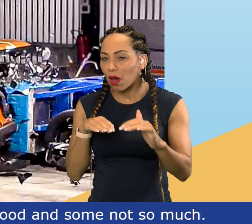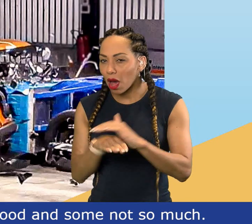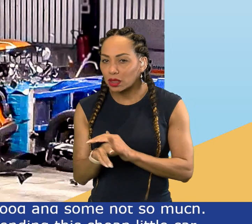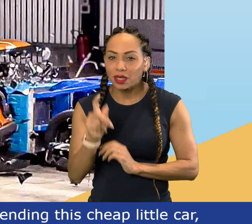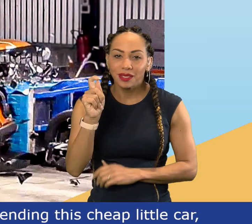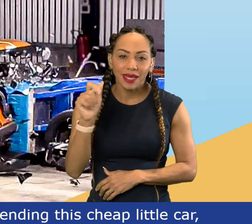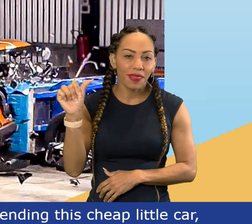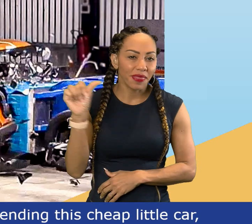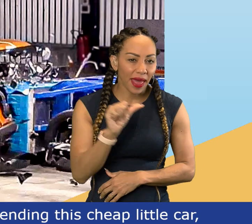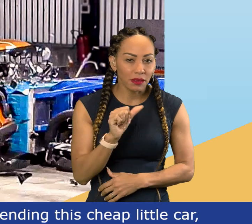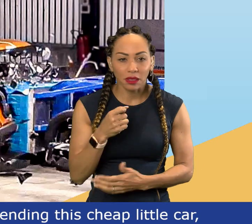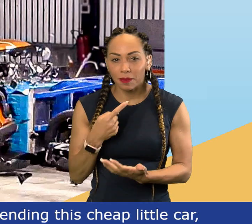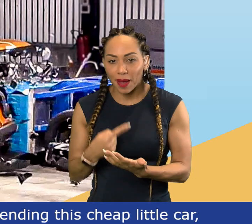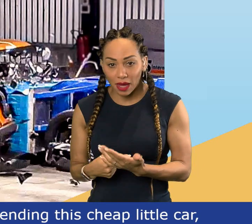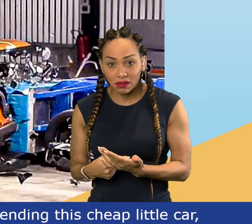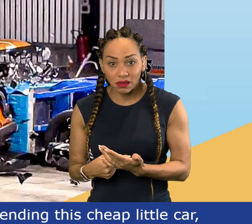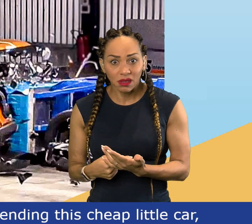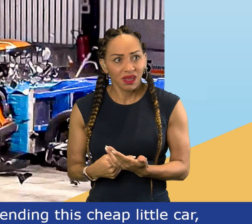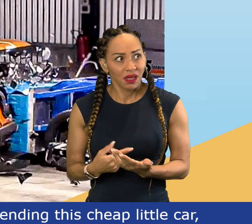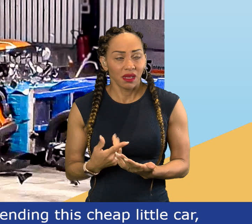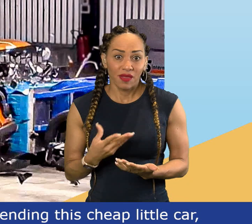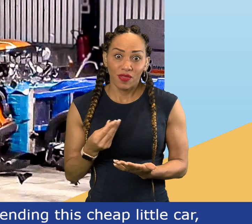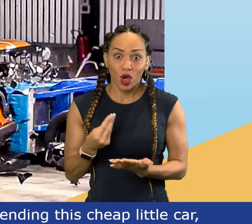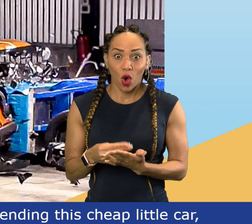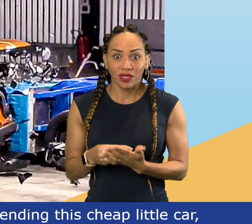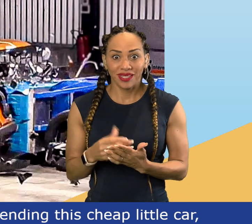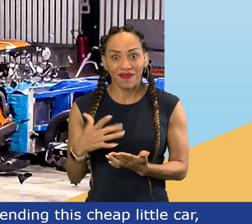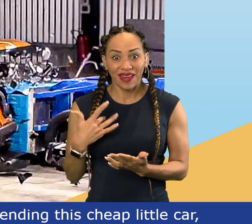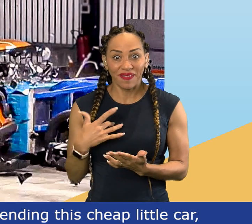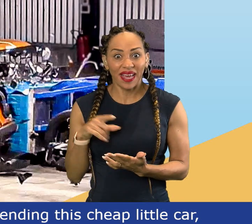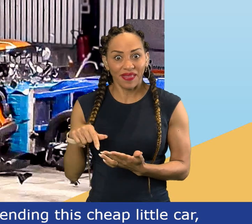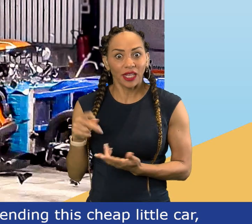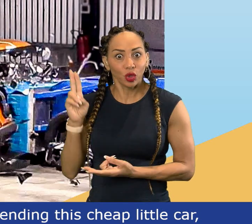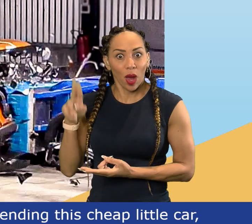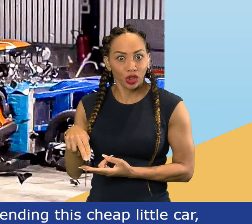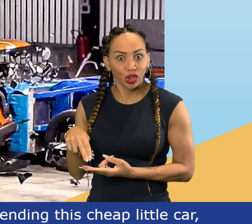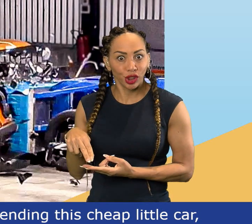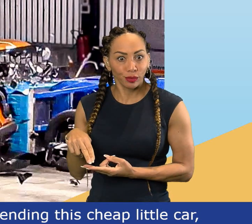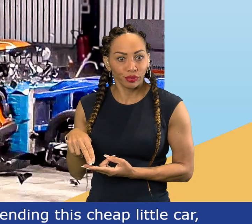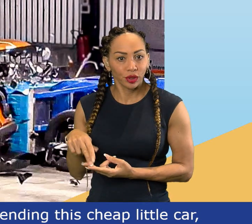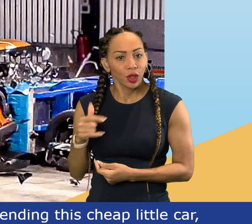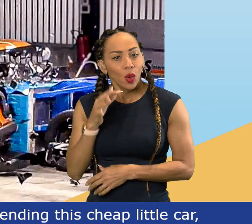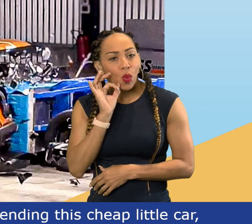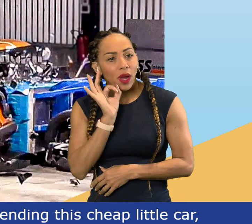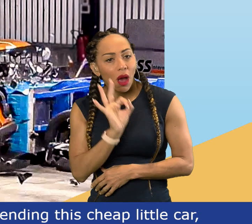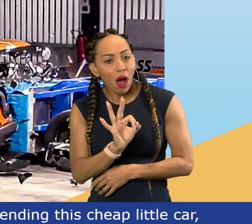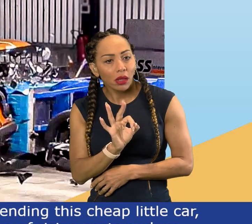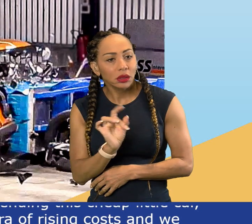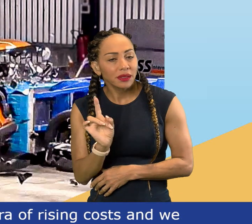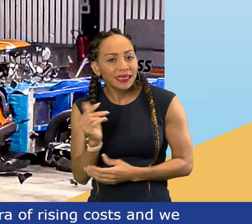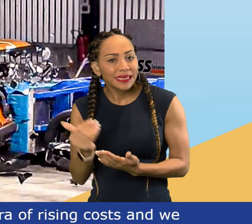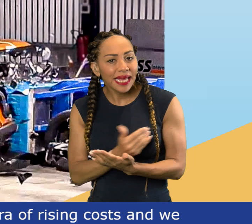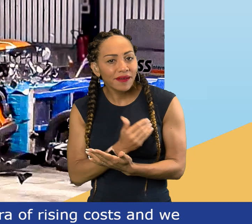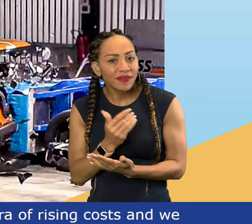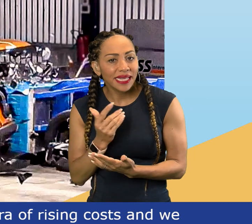an era of rising costs, that's fantastic. And we spoke to Euro NCAP, the safety experts, about it, and we said, what's the deal here in terms of a safety perspective? Because that was